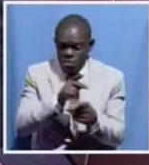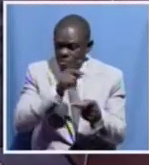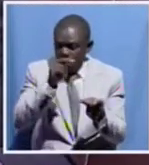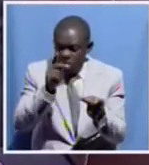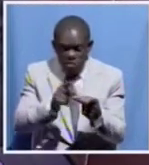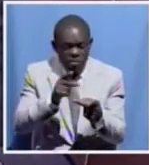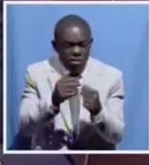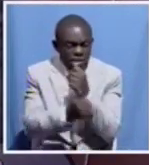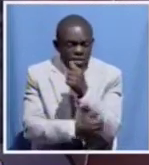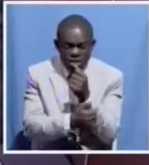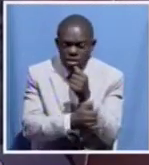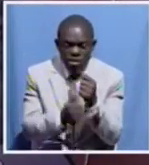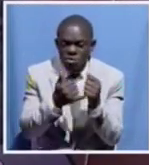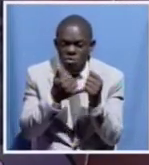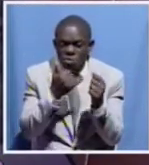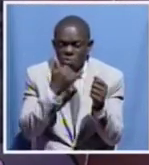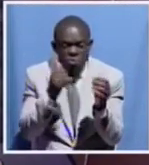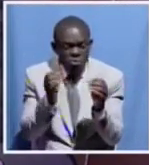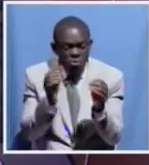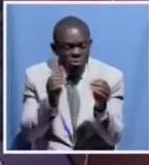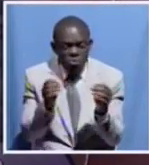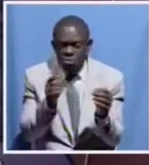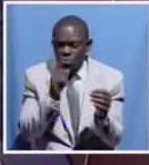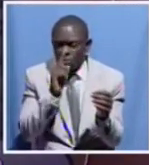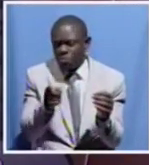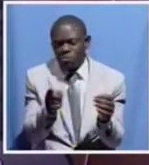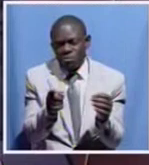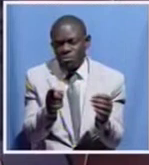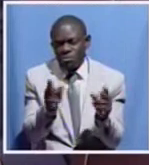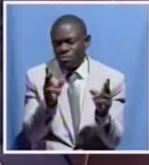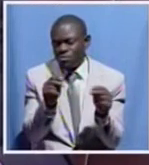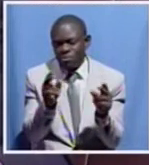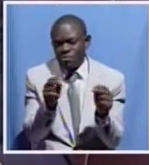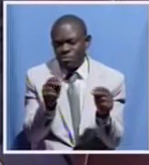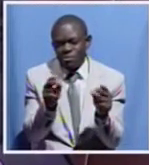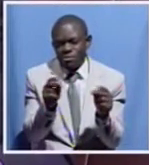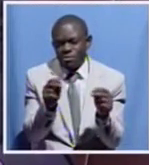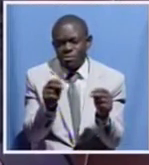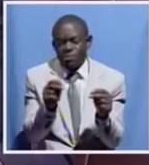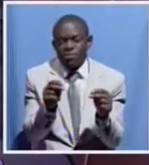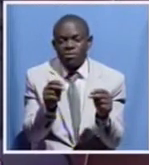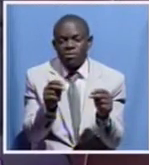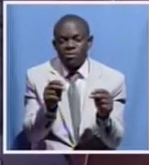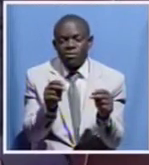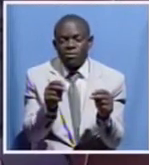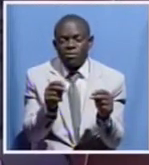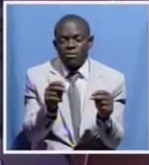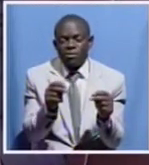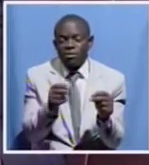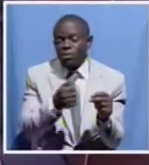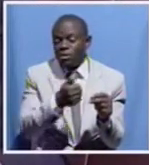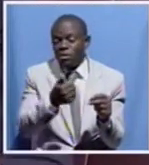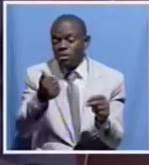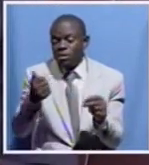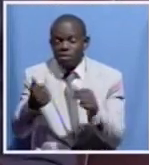I hesitate to talk about the ills or the shortcomings of other countries, including those that may judge us,